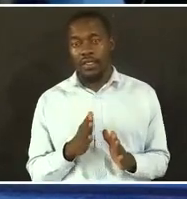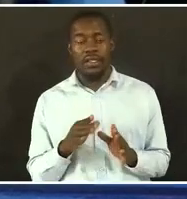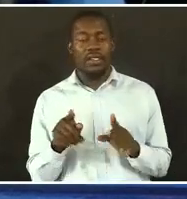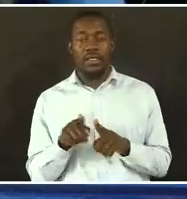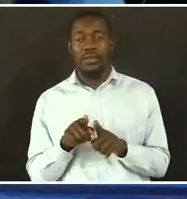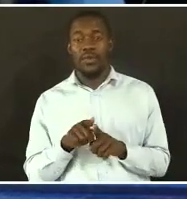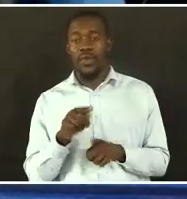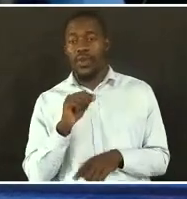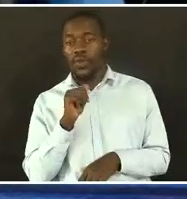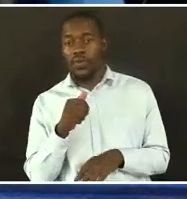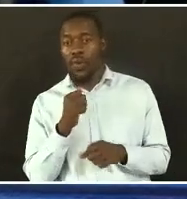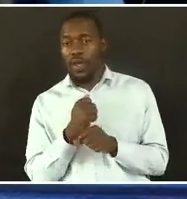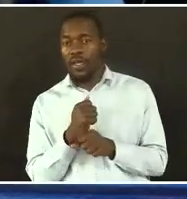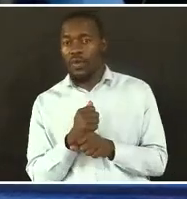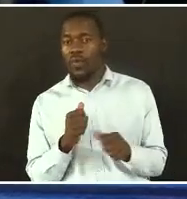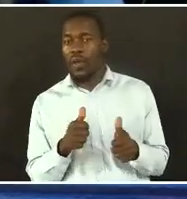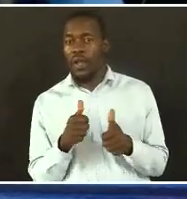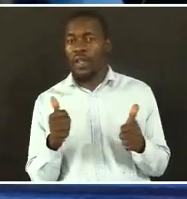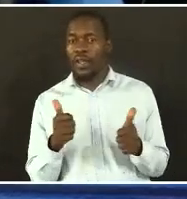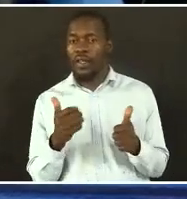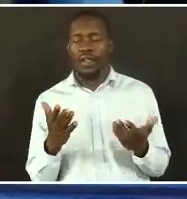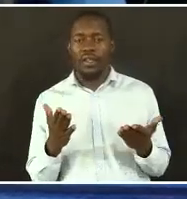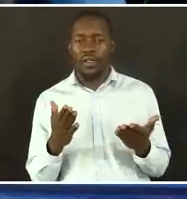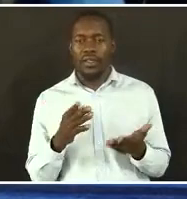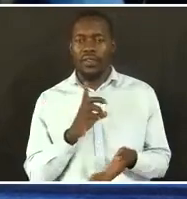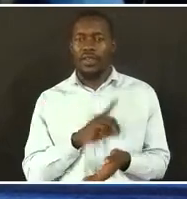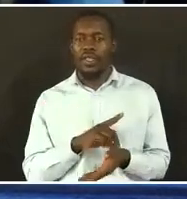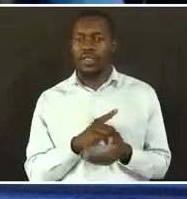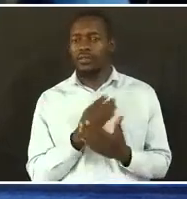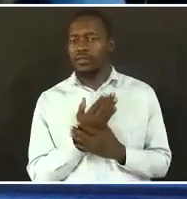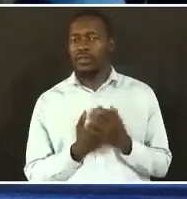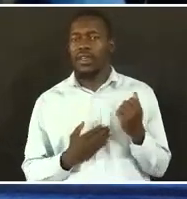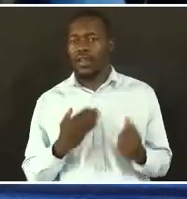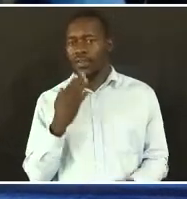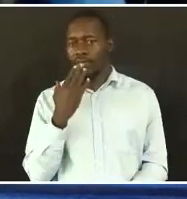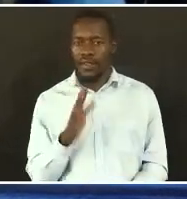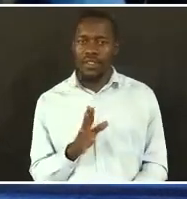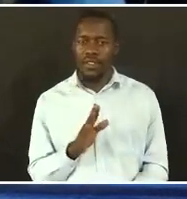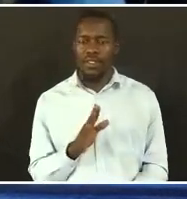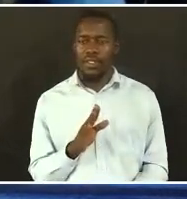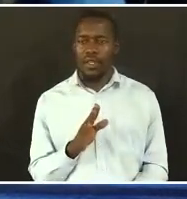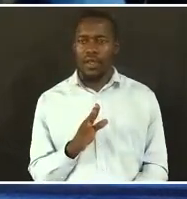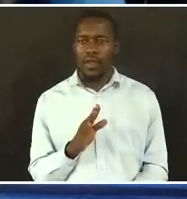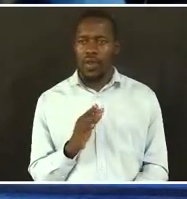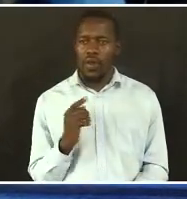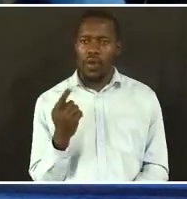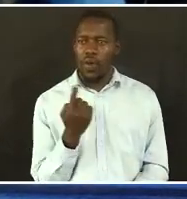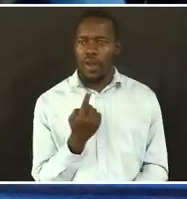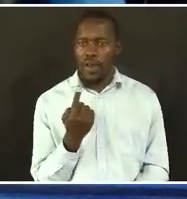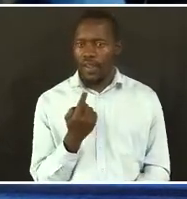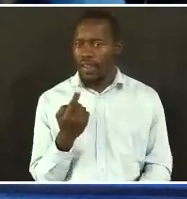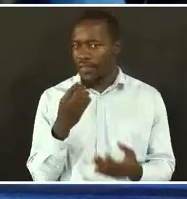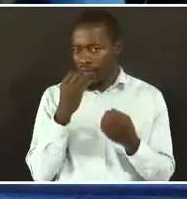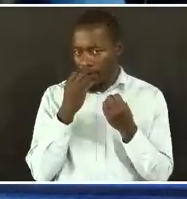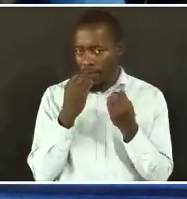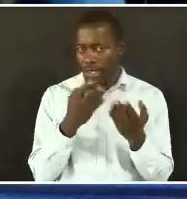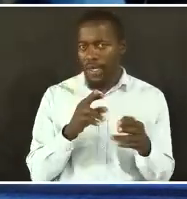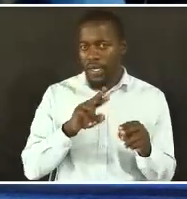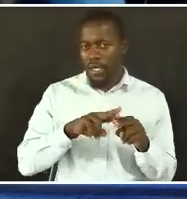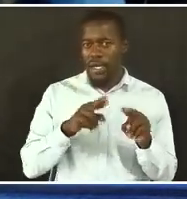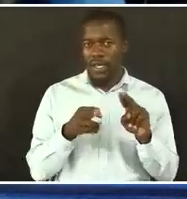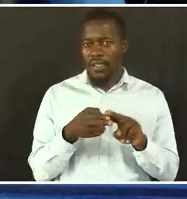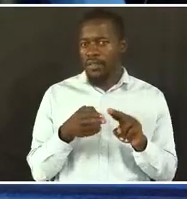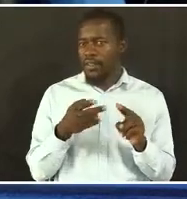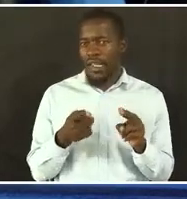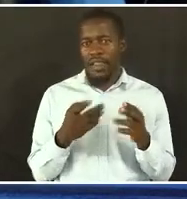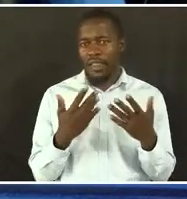the doctors are not trained to prepare them for death. They are only trained to tell you that, or to tell your relatives that things are really